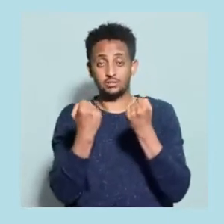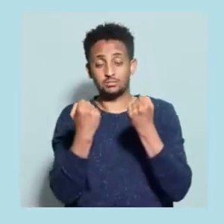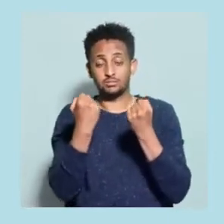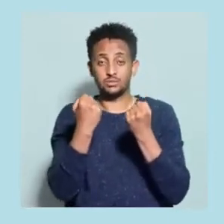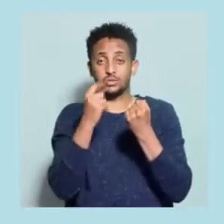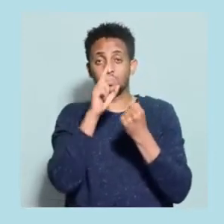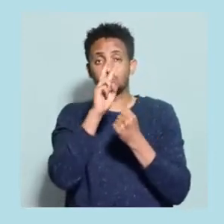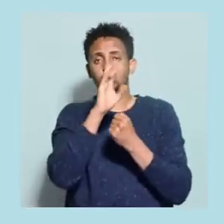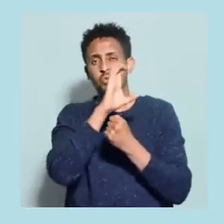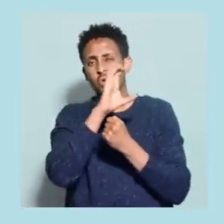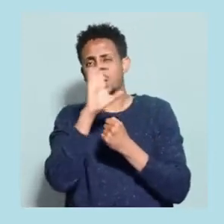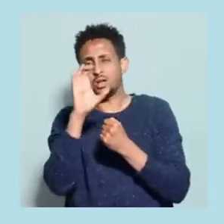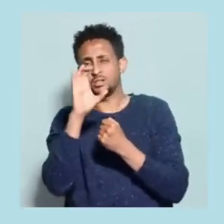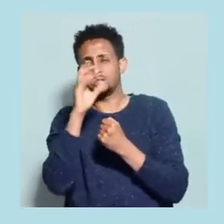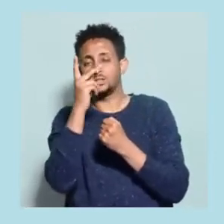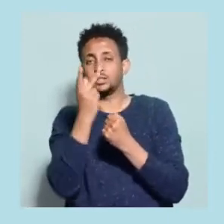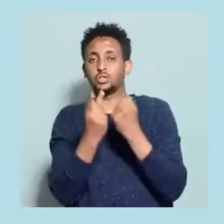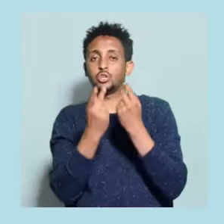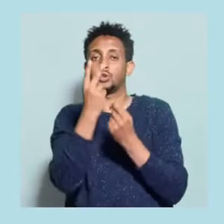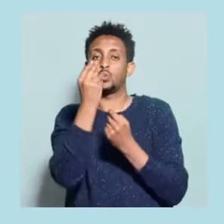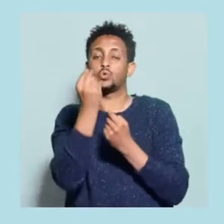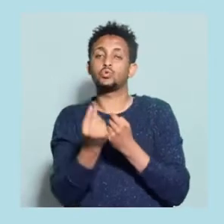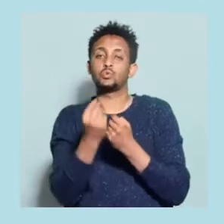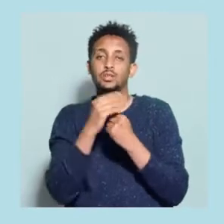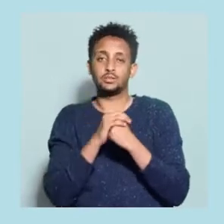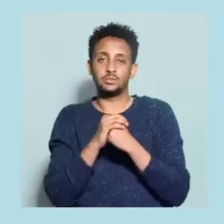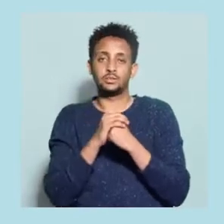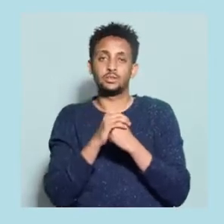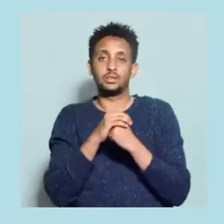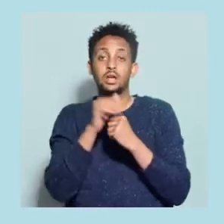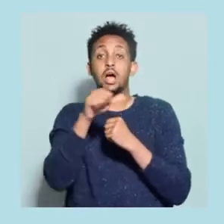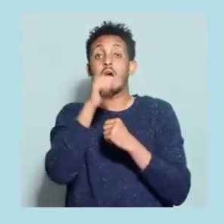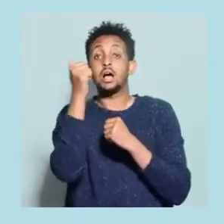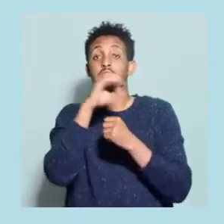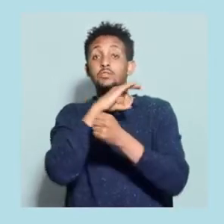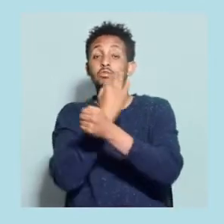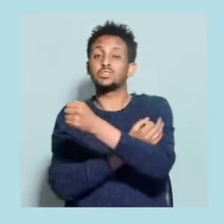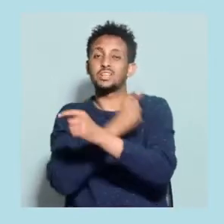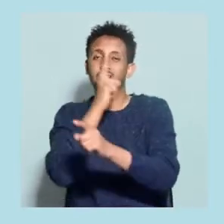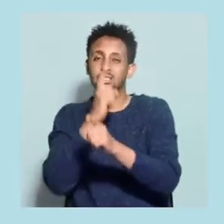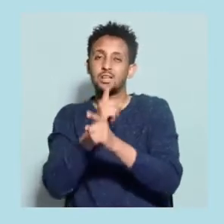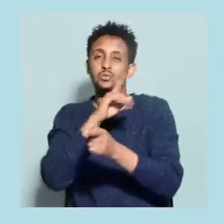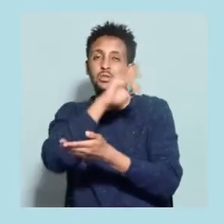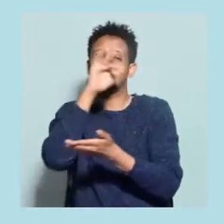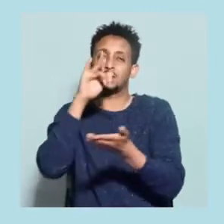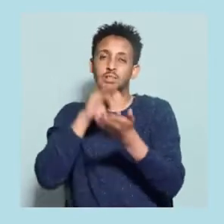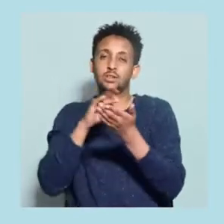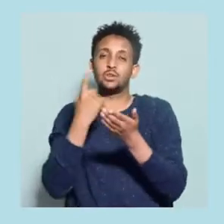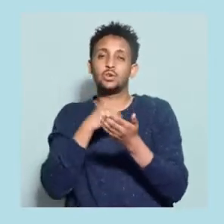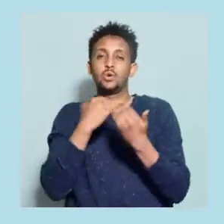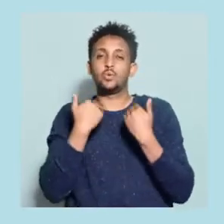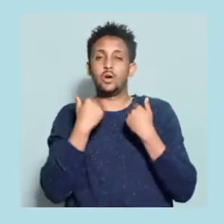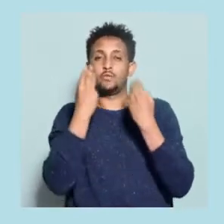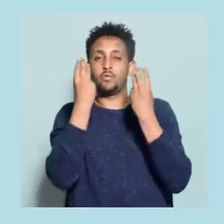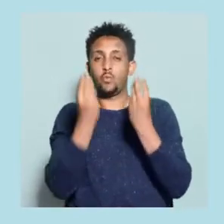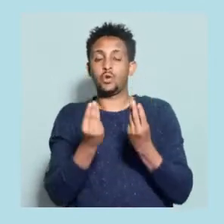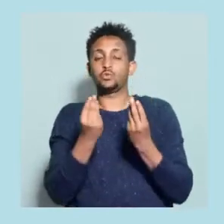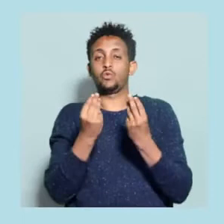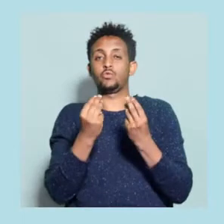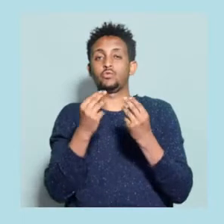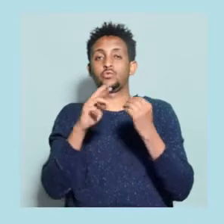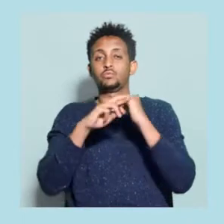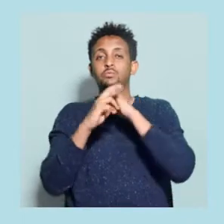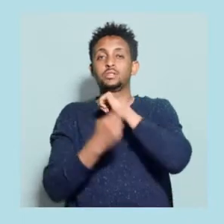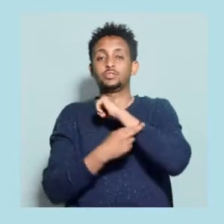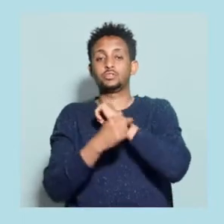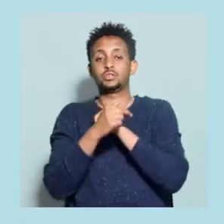which is 200 kilonewton. And the other force is exactly at the center. We have the weight of the bridge, which